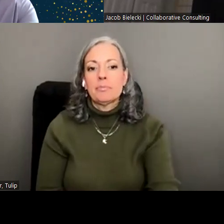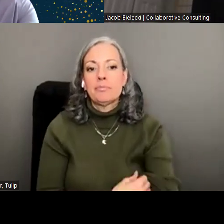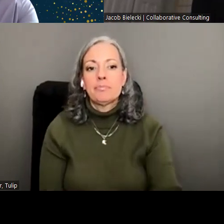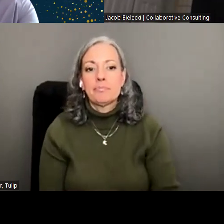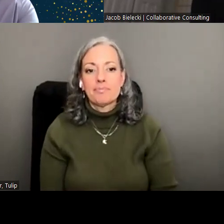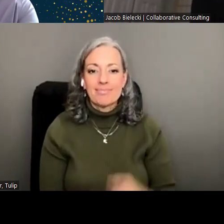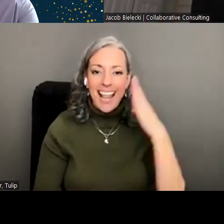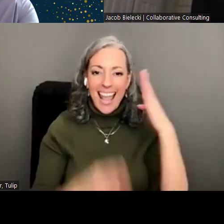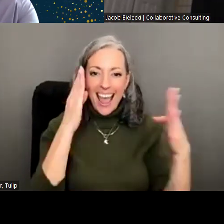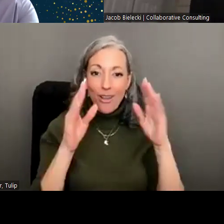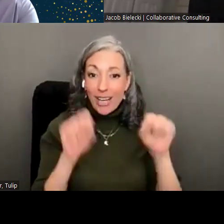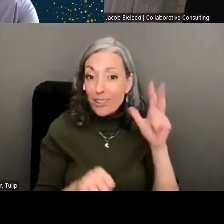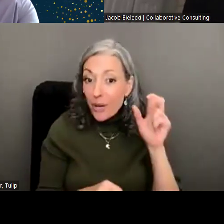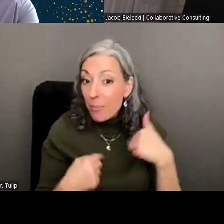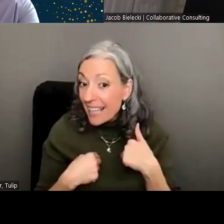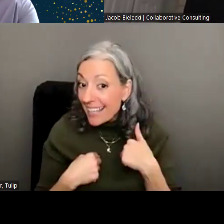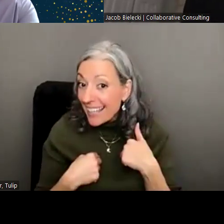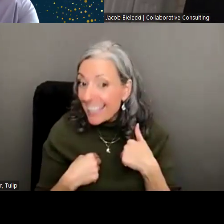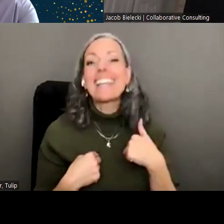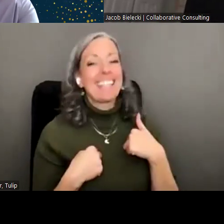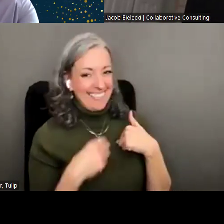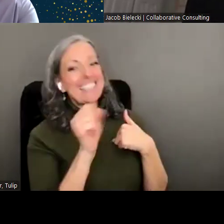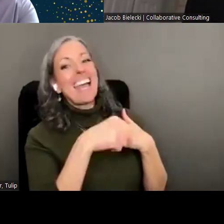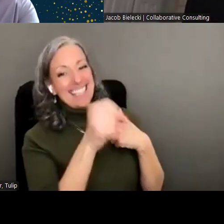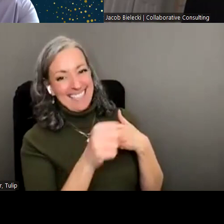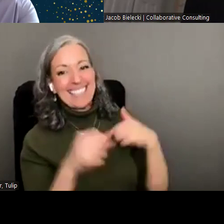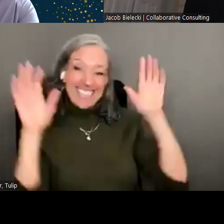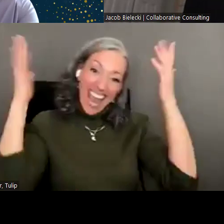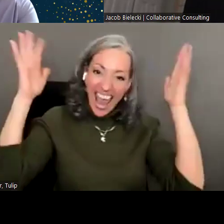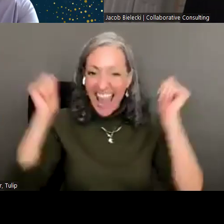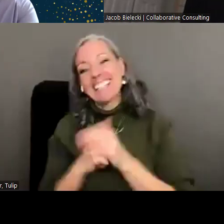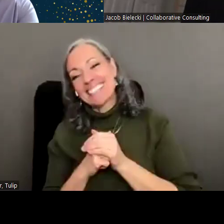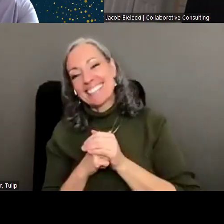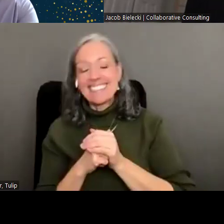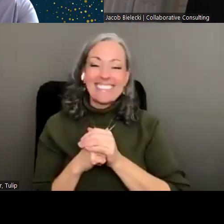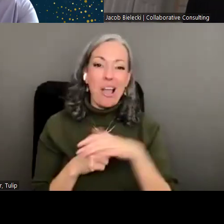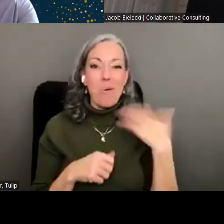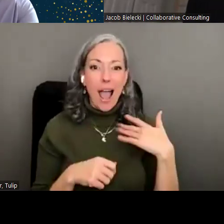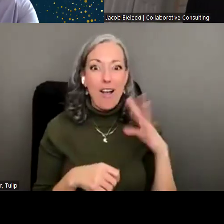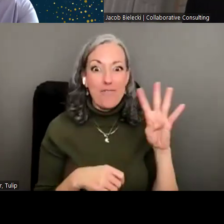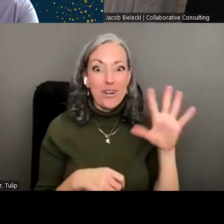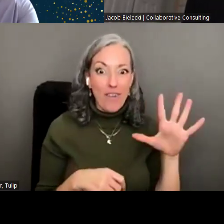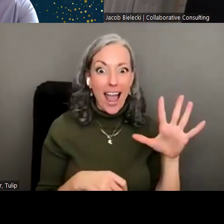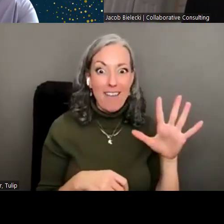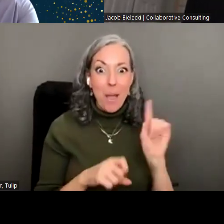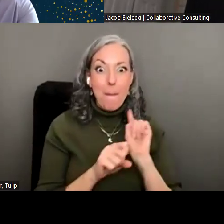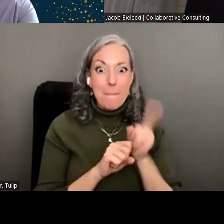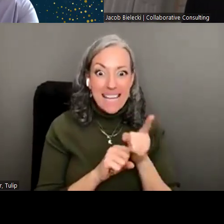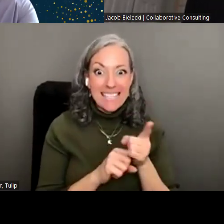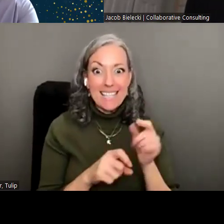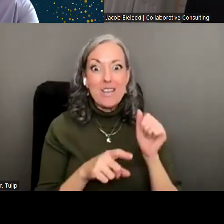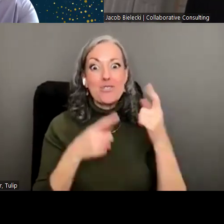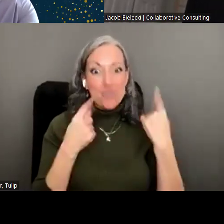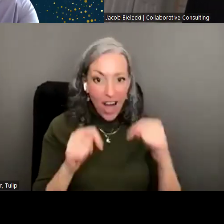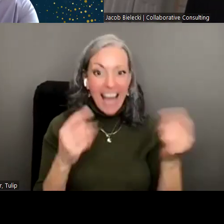Hi there, can you hear me? Yes, we can. Yay! Oh my gosh, it took me over 45 minutes of trying to get into this.